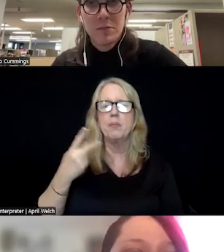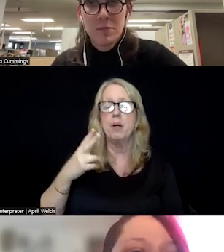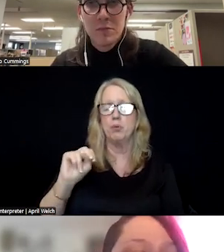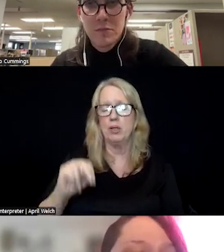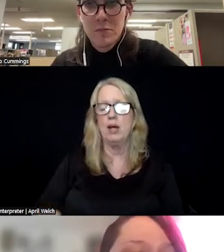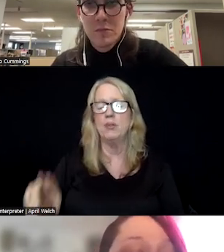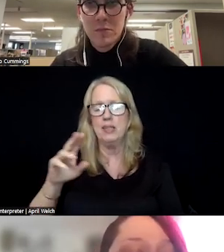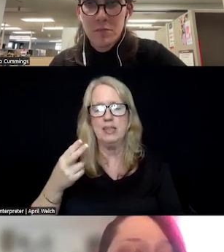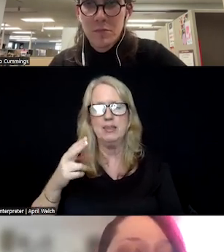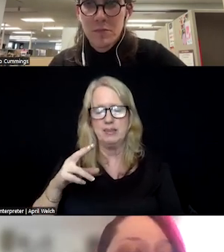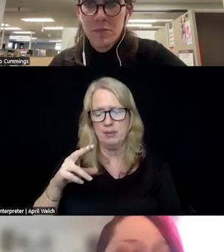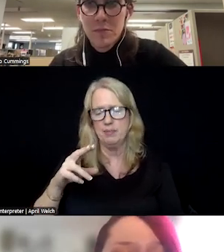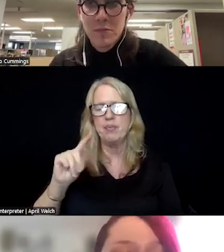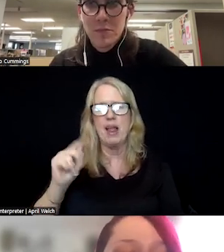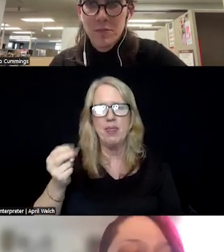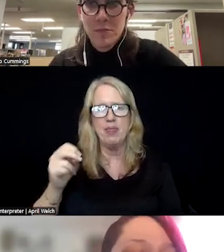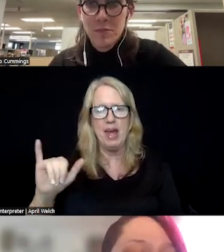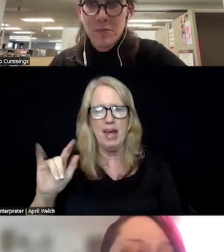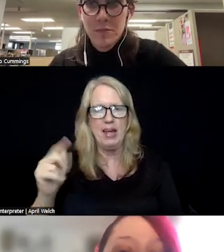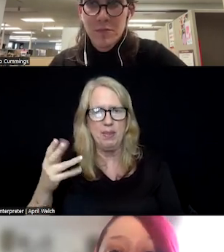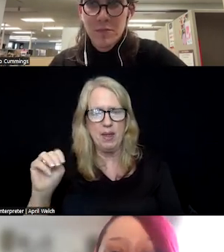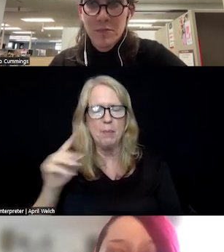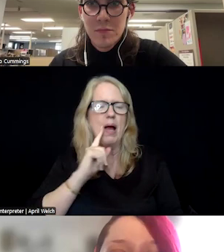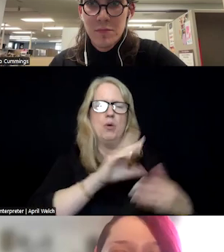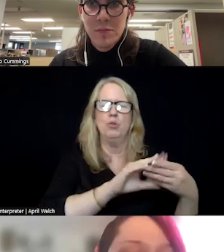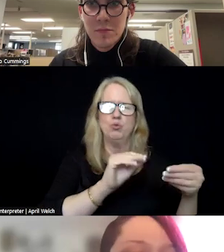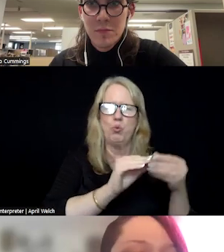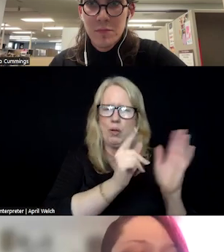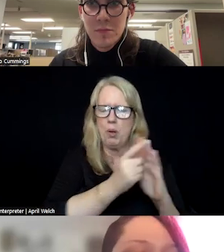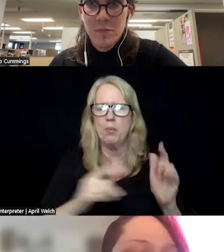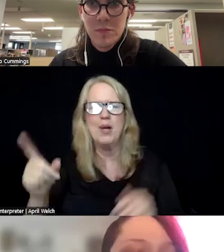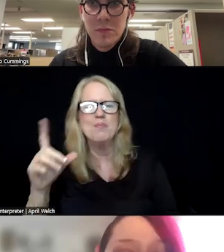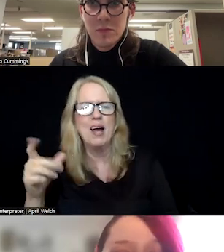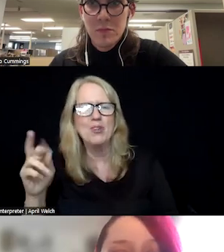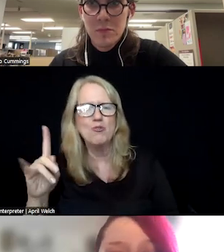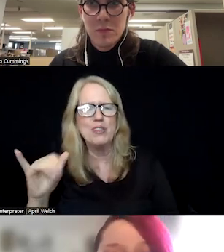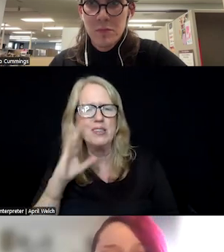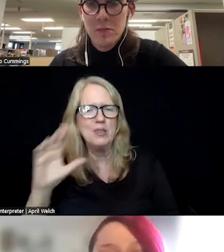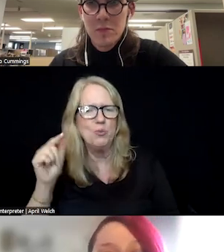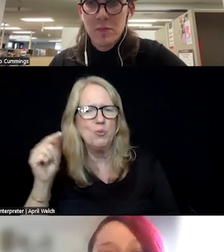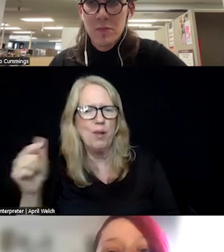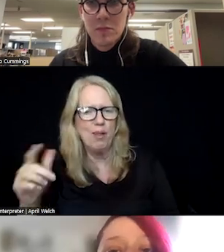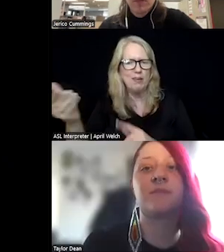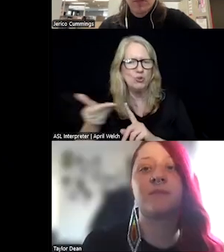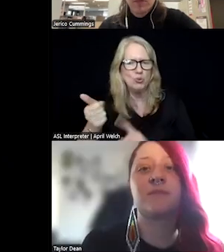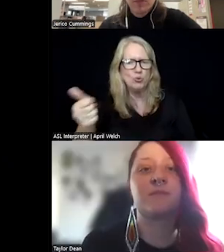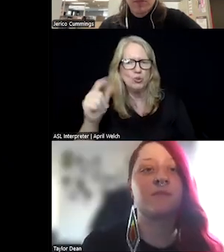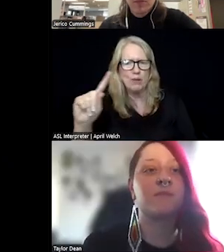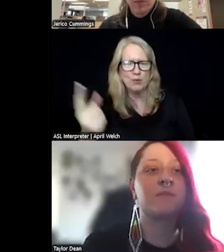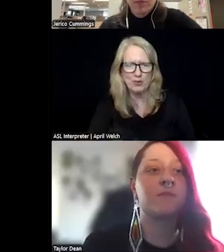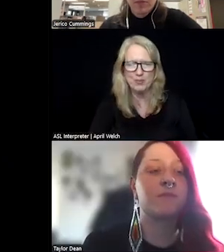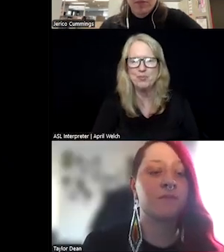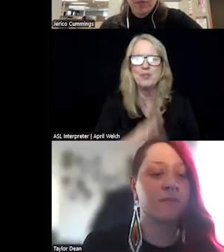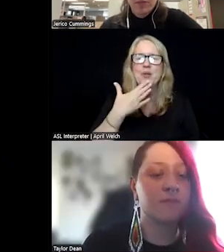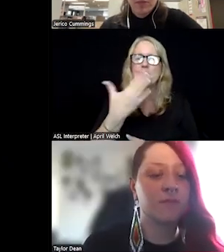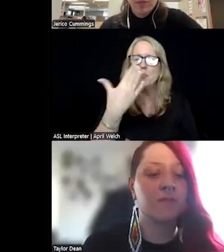them. I'll get into a story in a minute, but I'm going to let Christy Holder introduce herself very quickly. Hi,